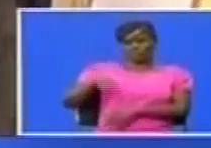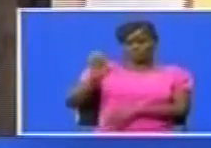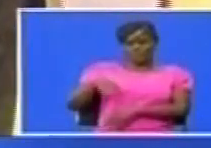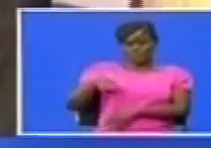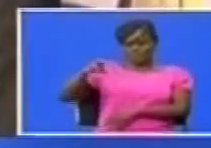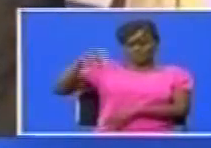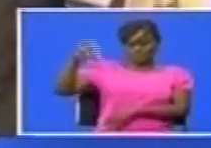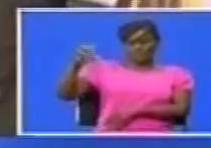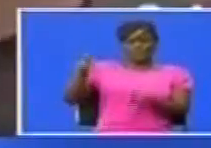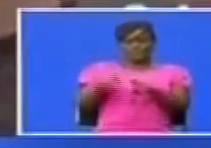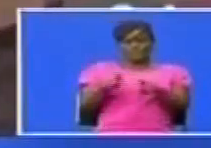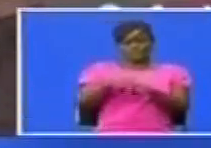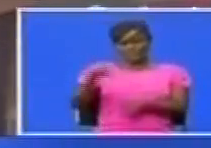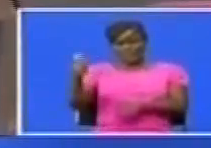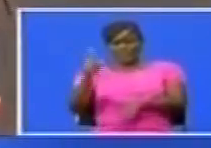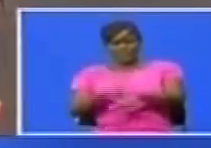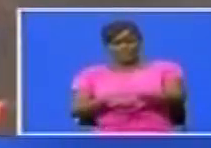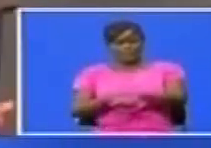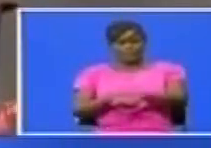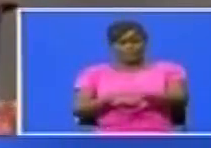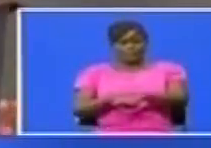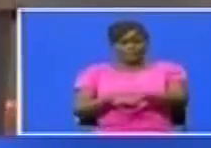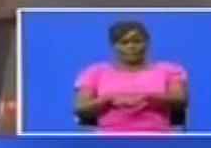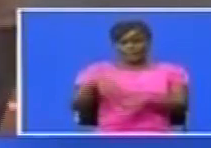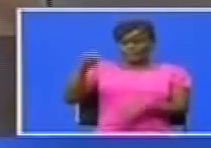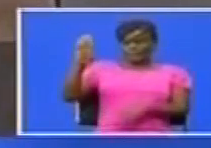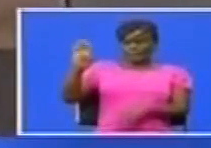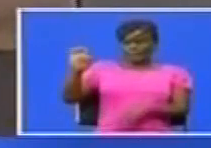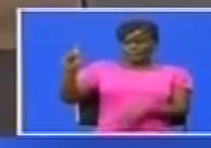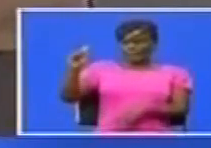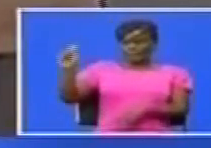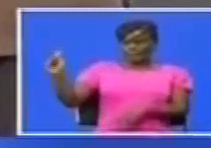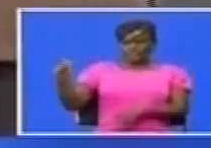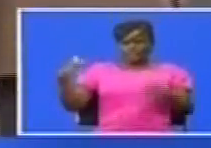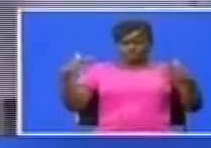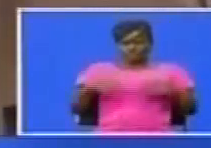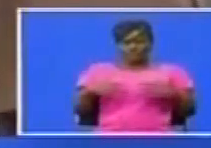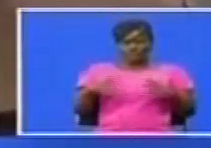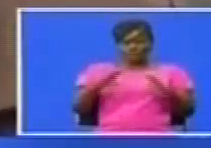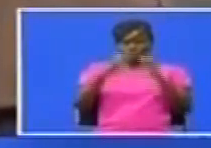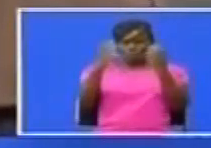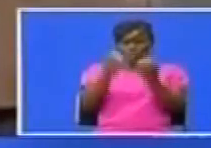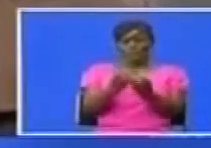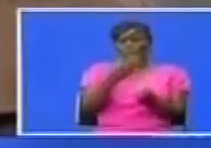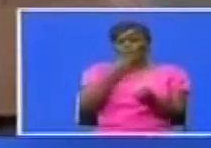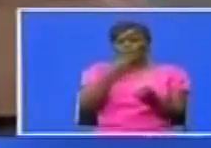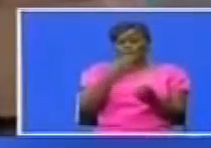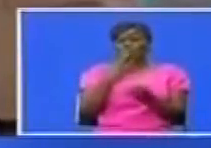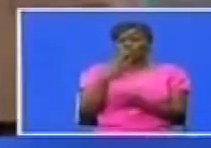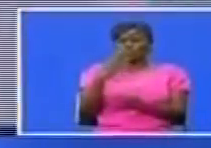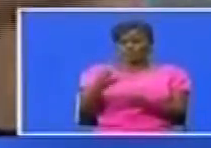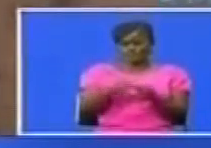title in Guiyang, China. Hurdler Nicholas Bett, who stunned the world when he stormed to victory in the men's 400 meters